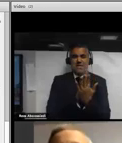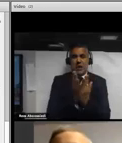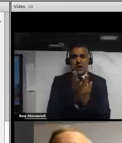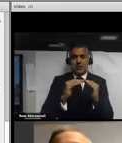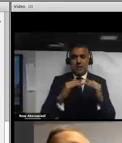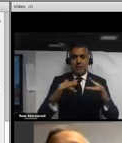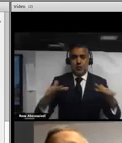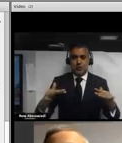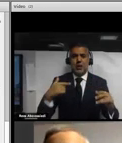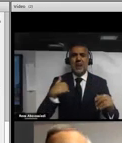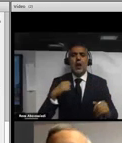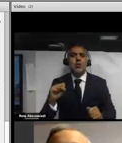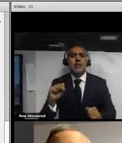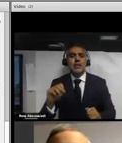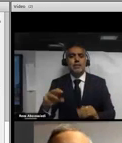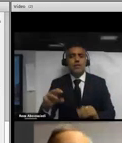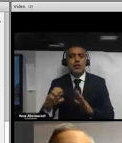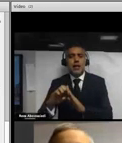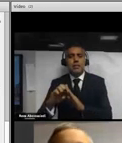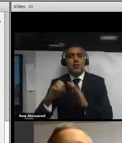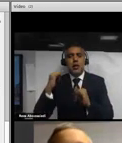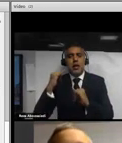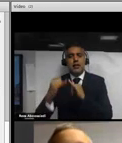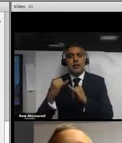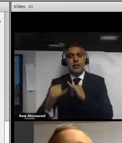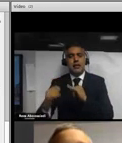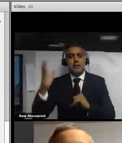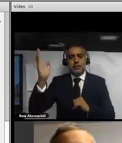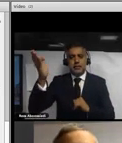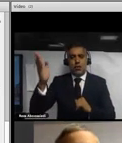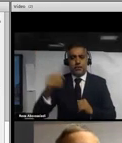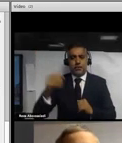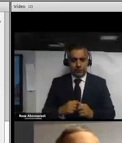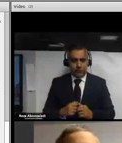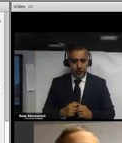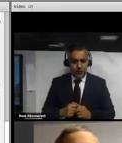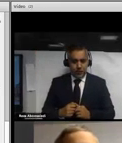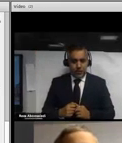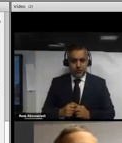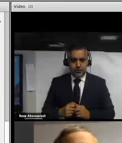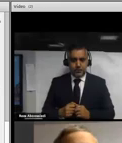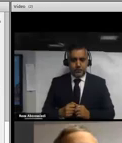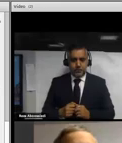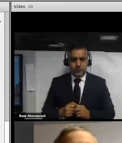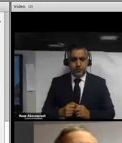that at the end of this talk.